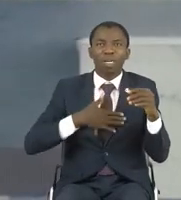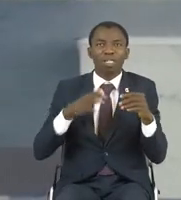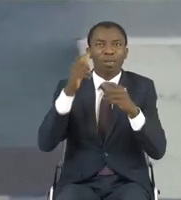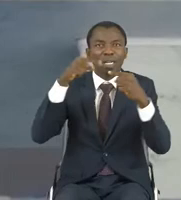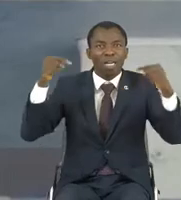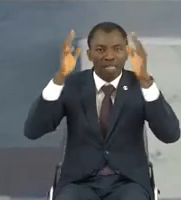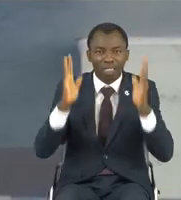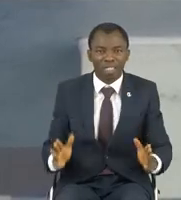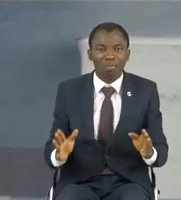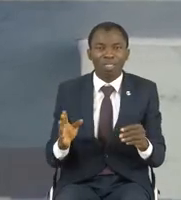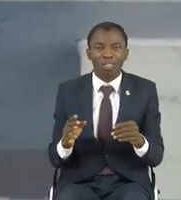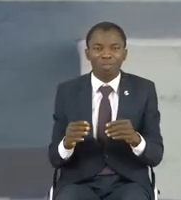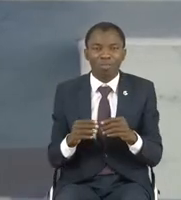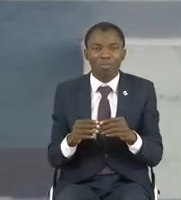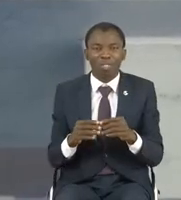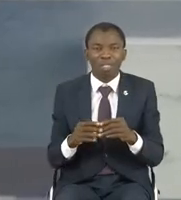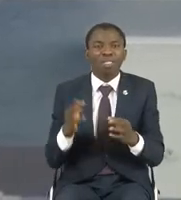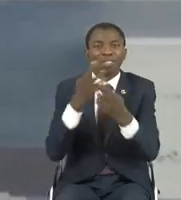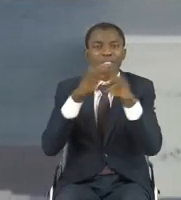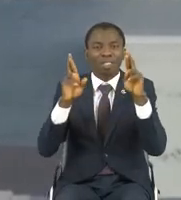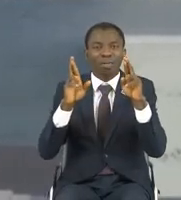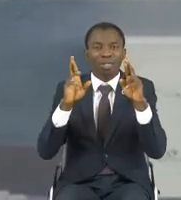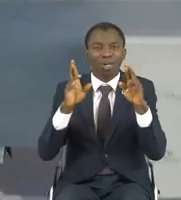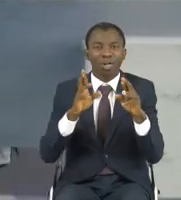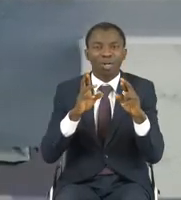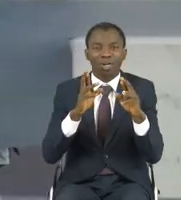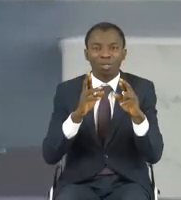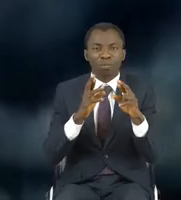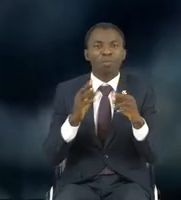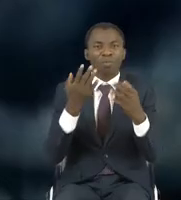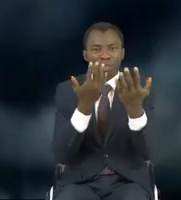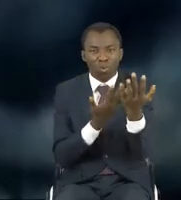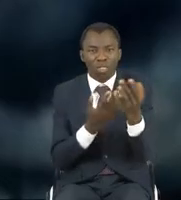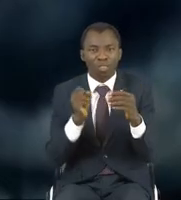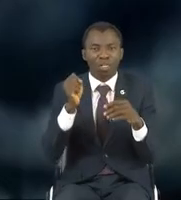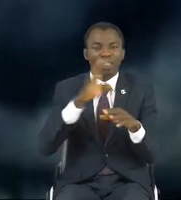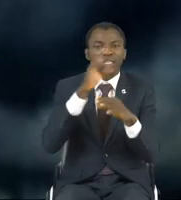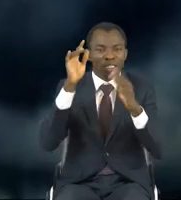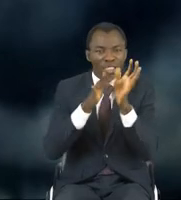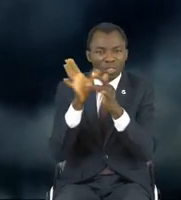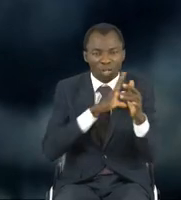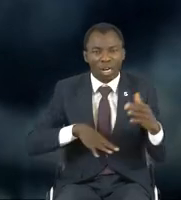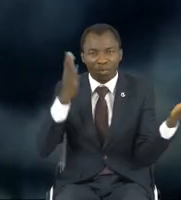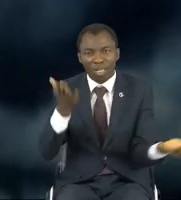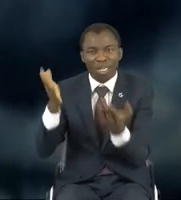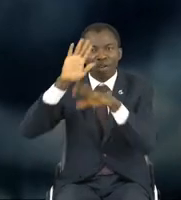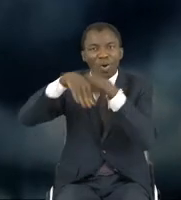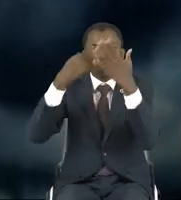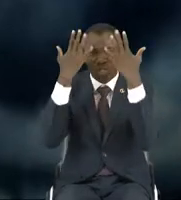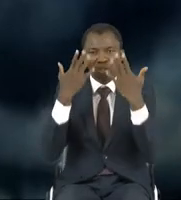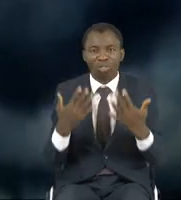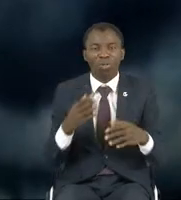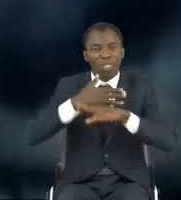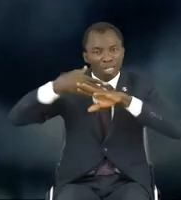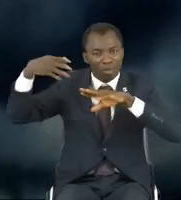a minute. Redemption means it carries all your sorrows away. Yeah. Why